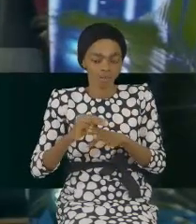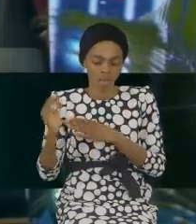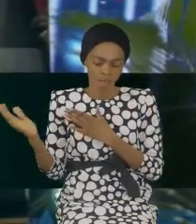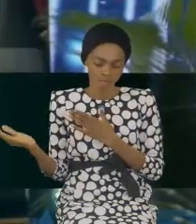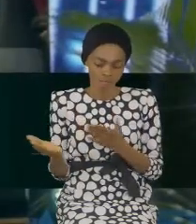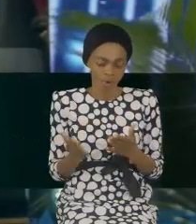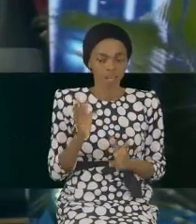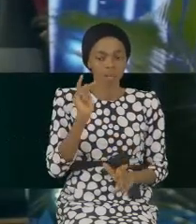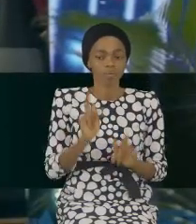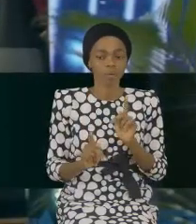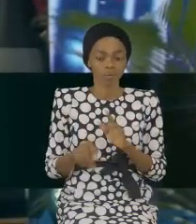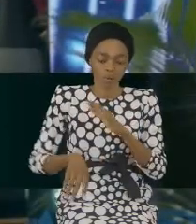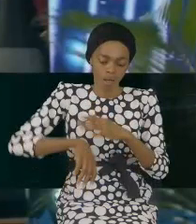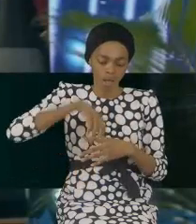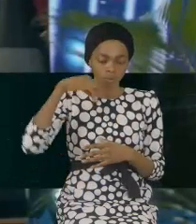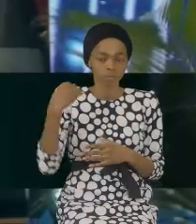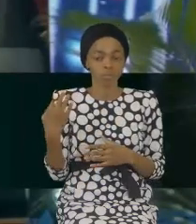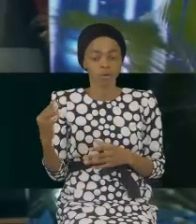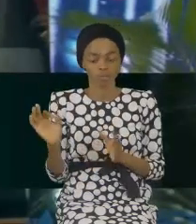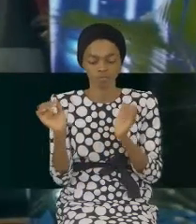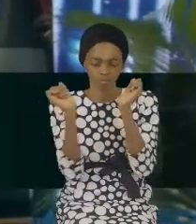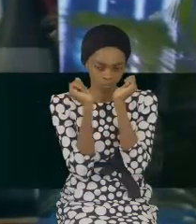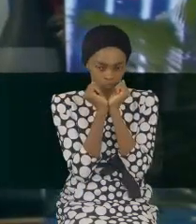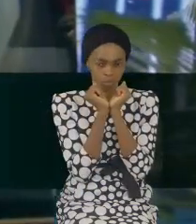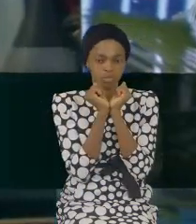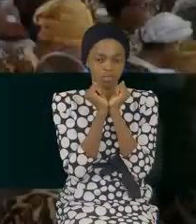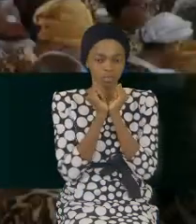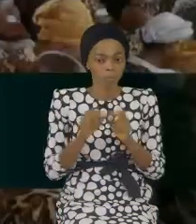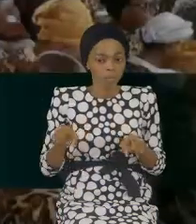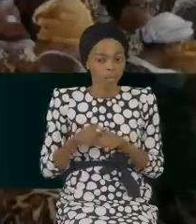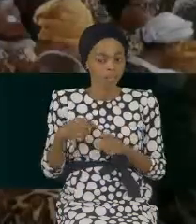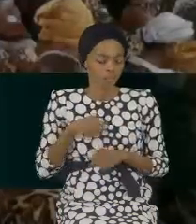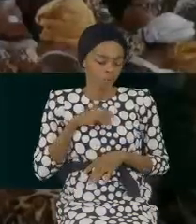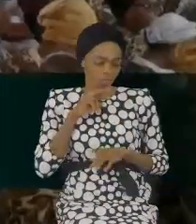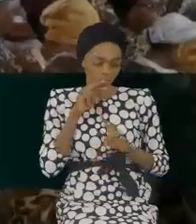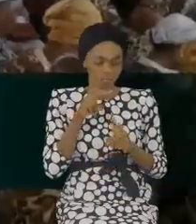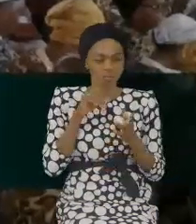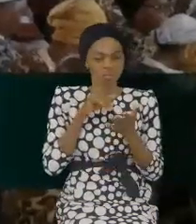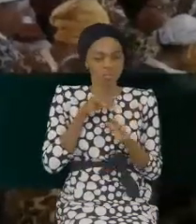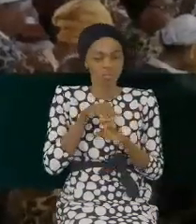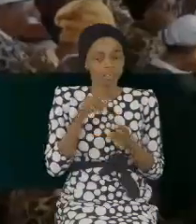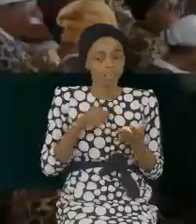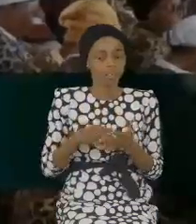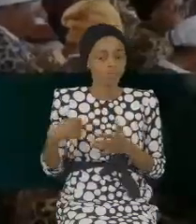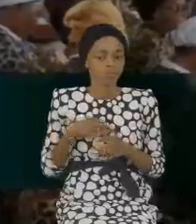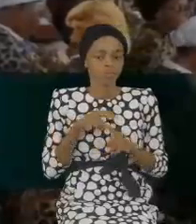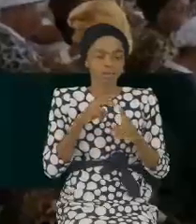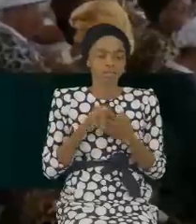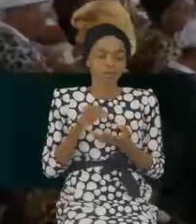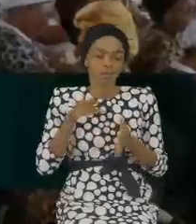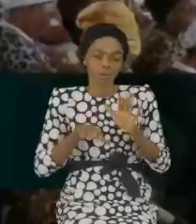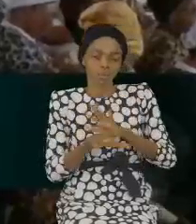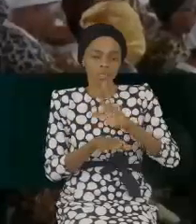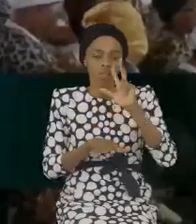people out of bondage. As we look at that, we're looking at it under three perspectives.